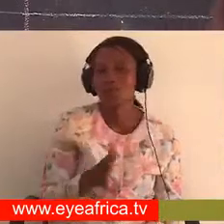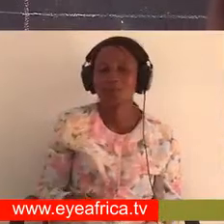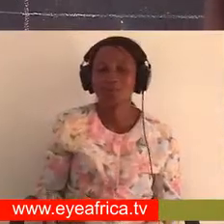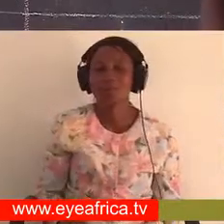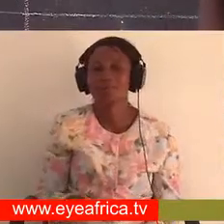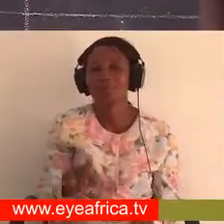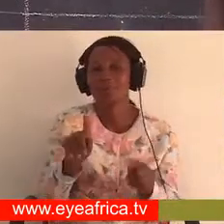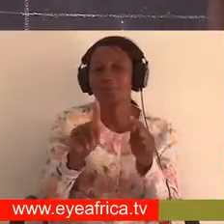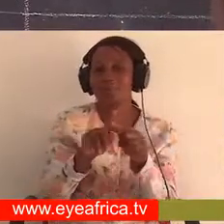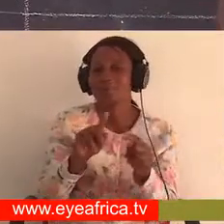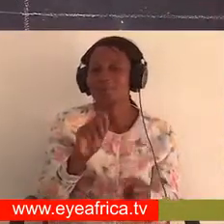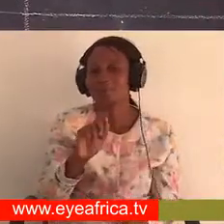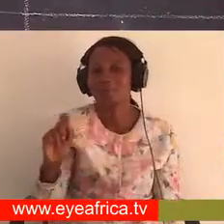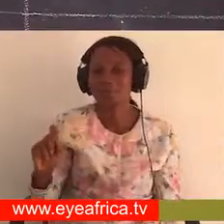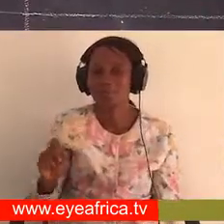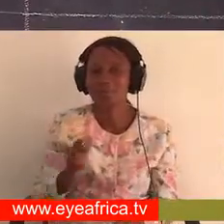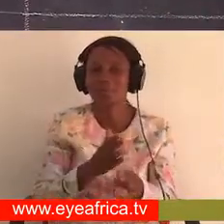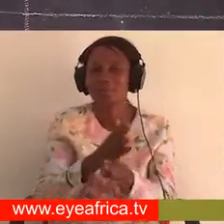to write,